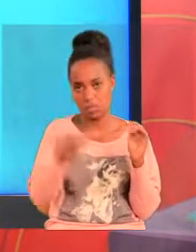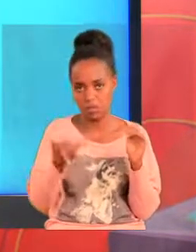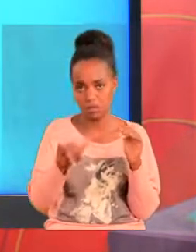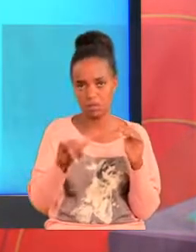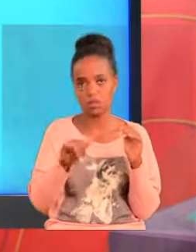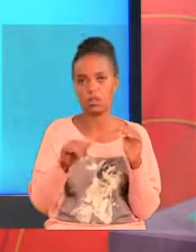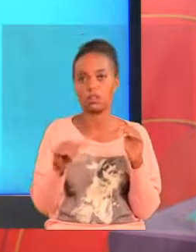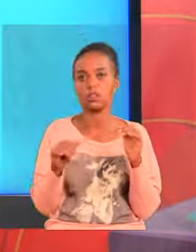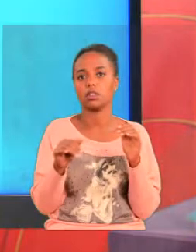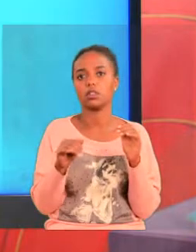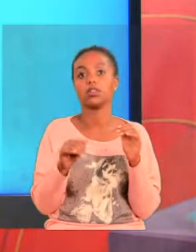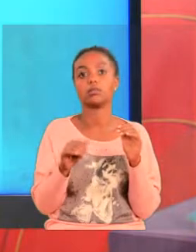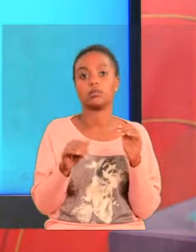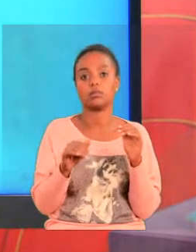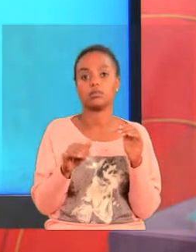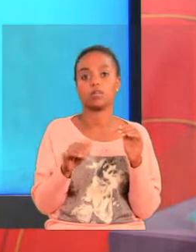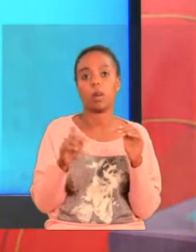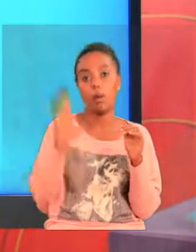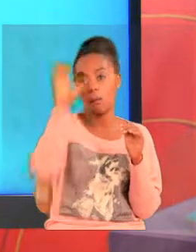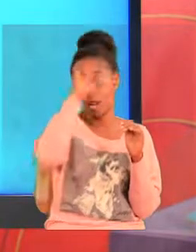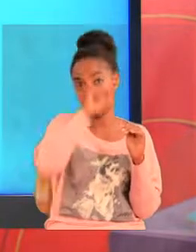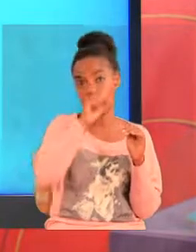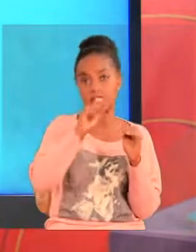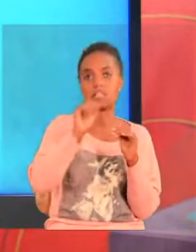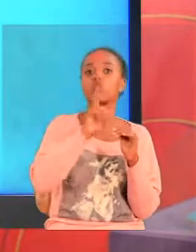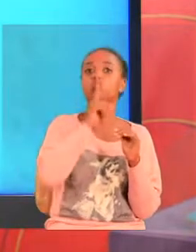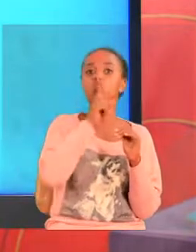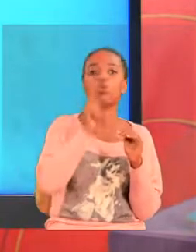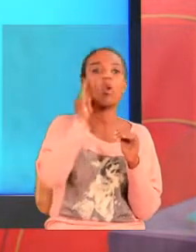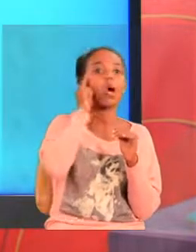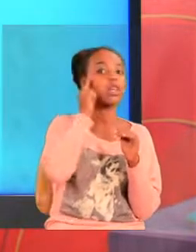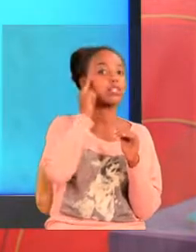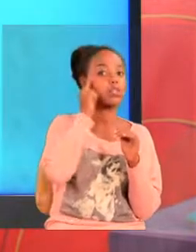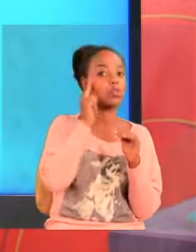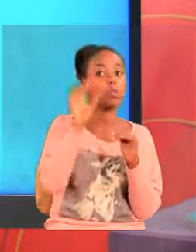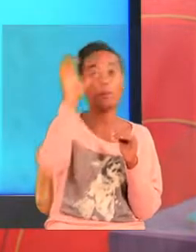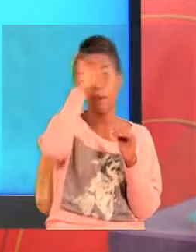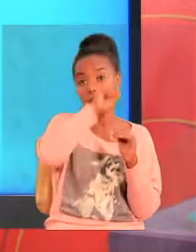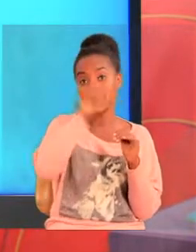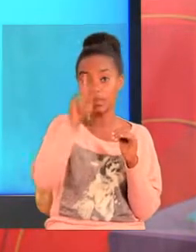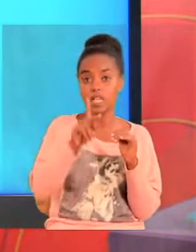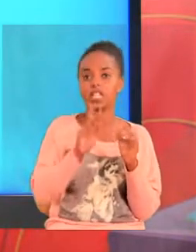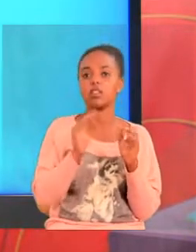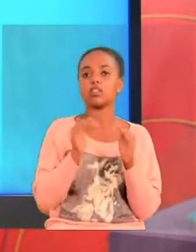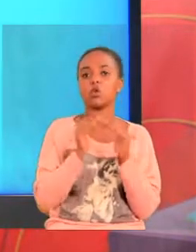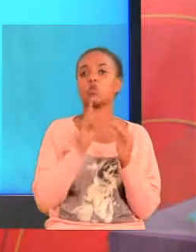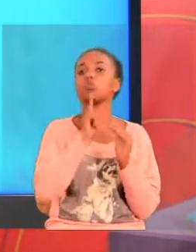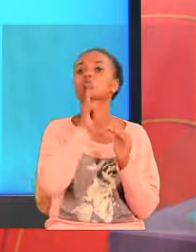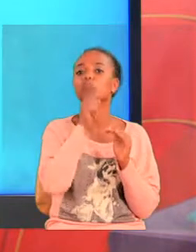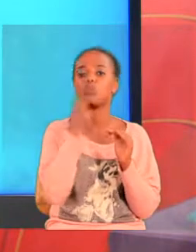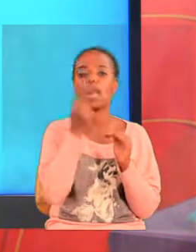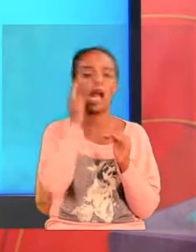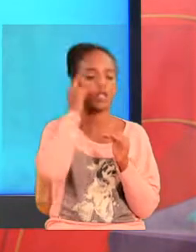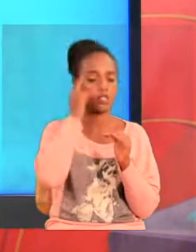negation of P implies Q. Both are premise. So we assume this to be true. Now,